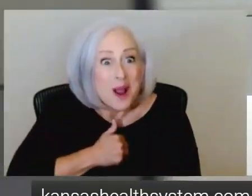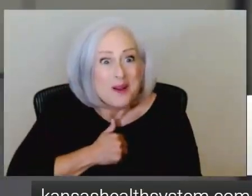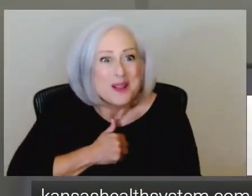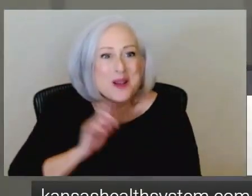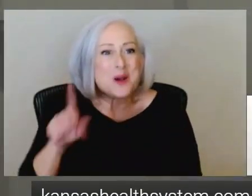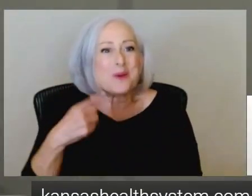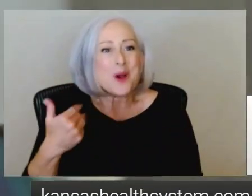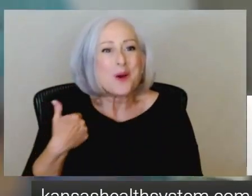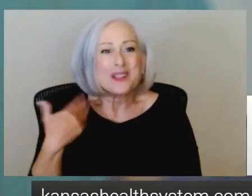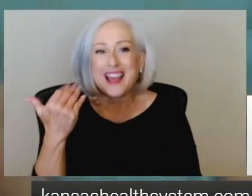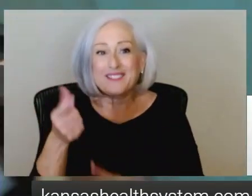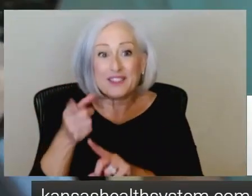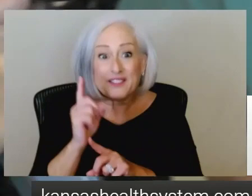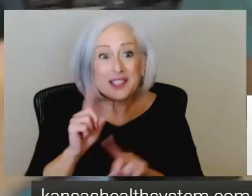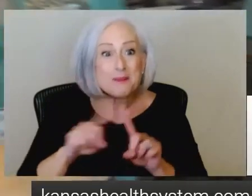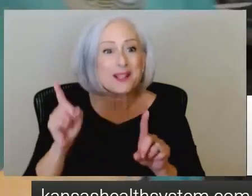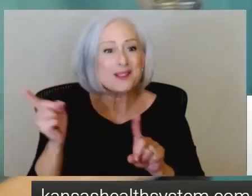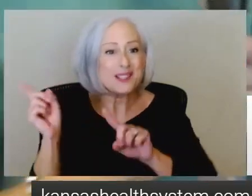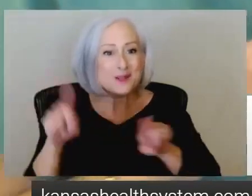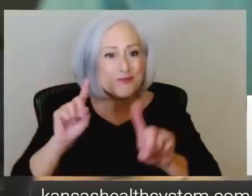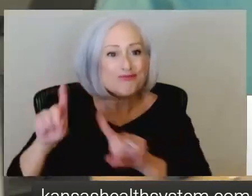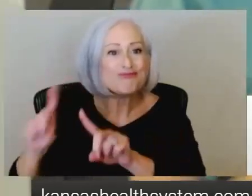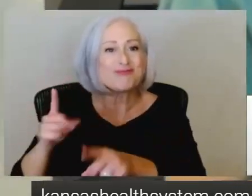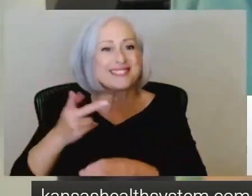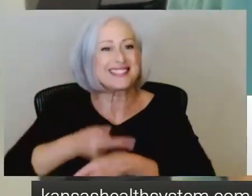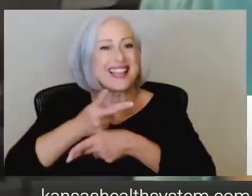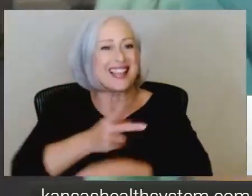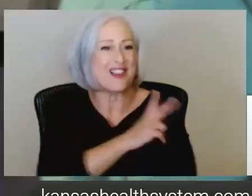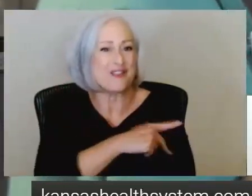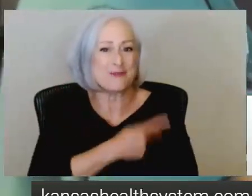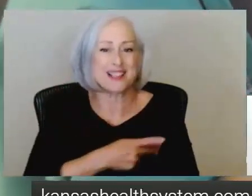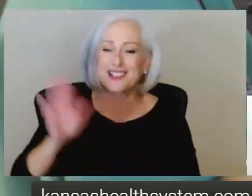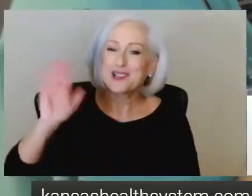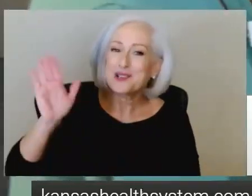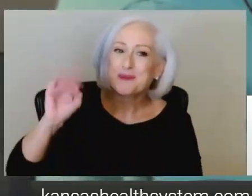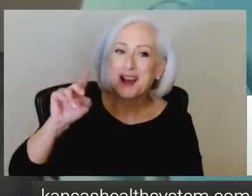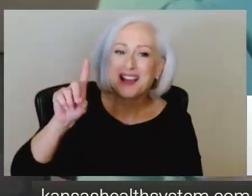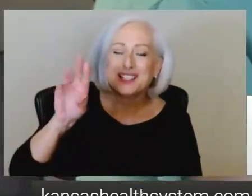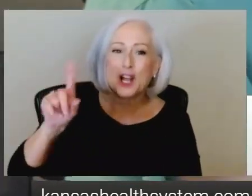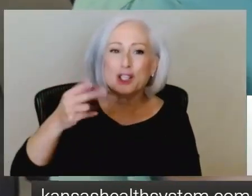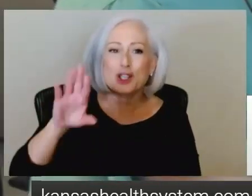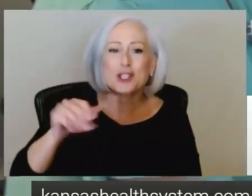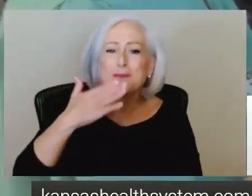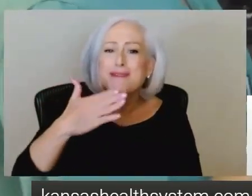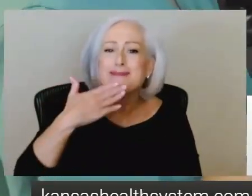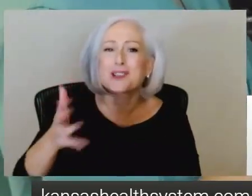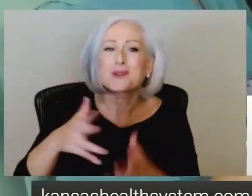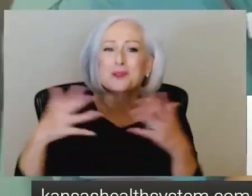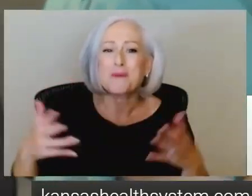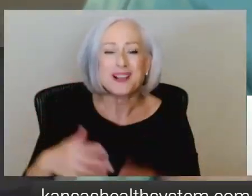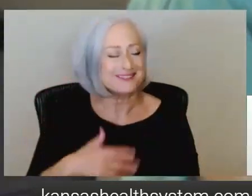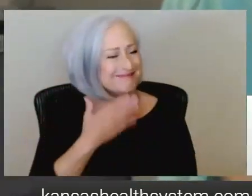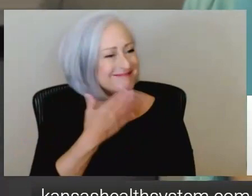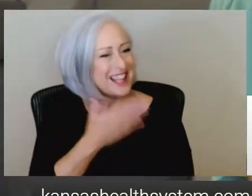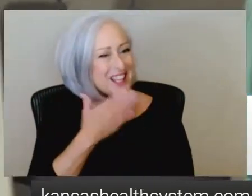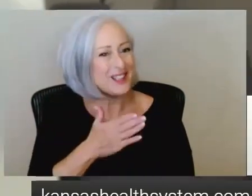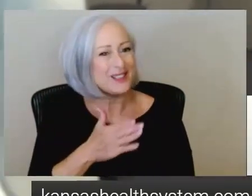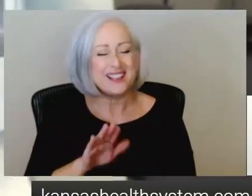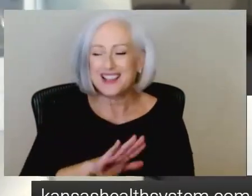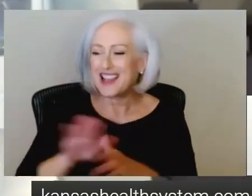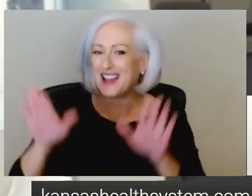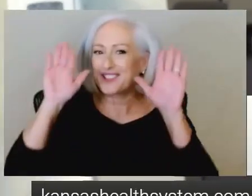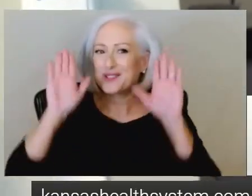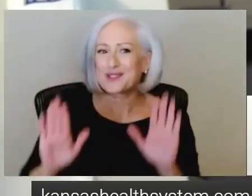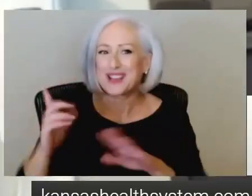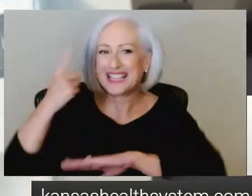you need to go tend to patients and do your stuff. So we're going to say goodbye to Dr. Sharma. Dr. Sharma, thank you very much. All right, thank you. Have a great rest of your day.